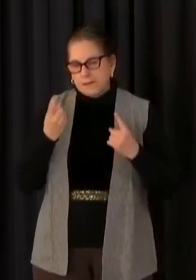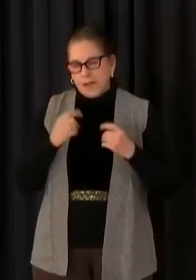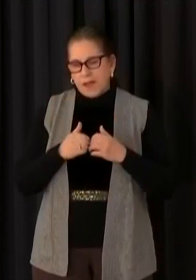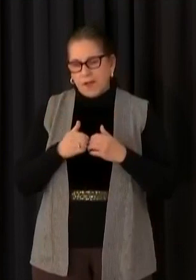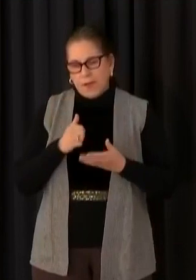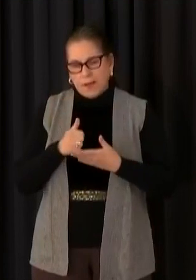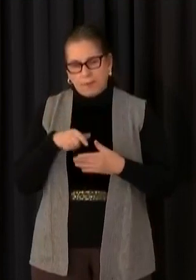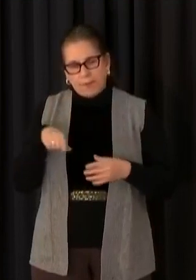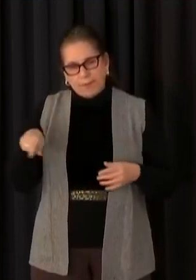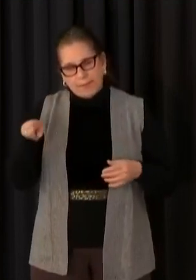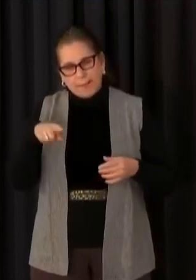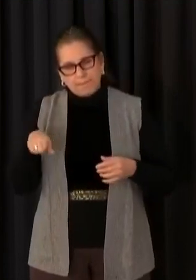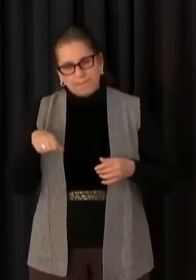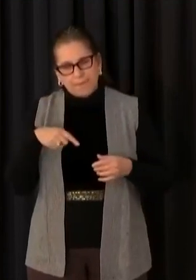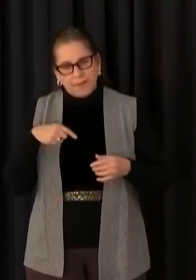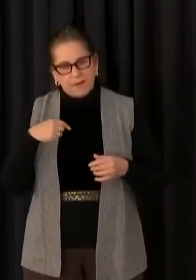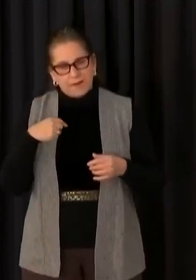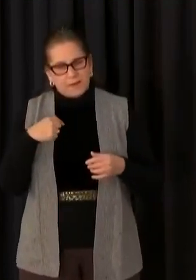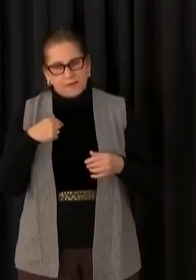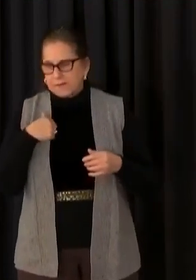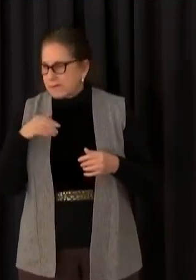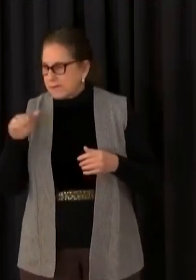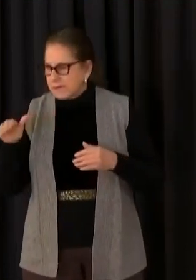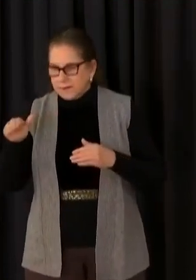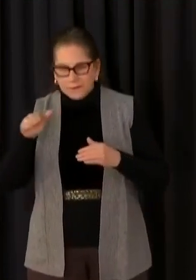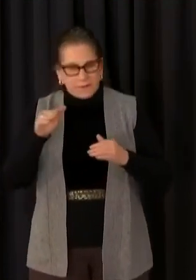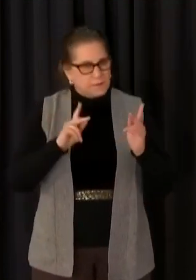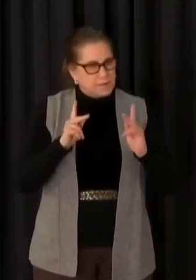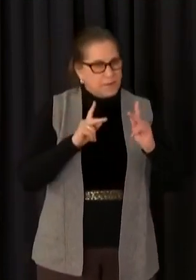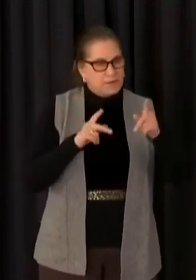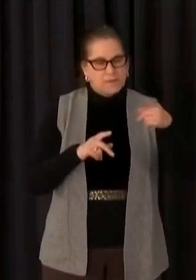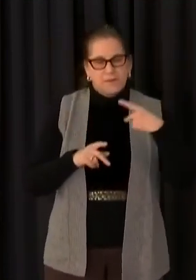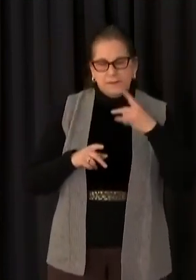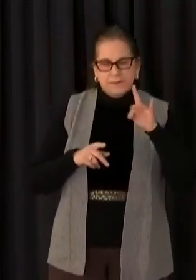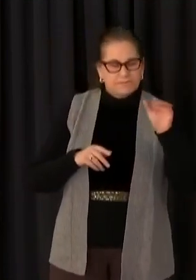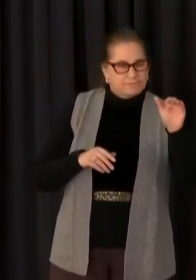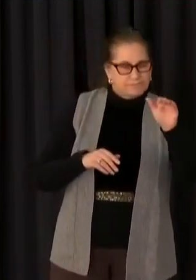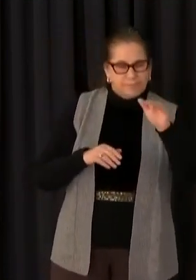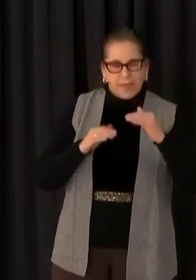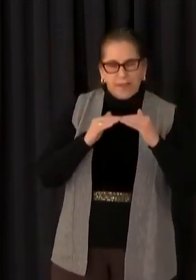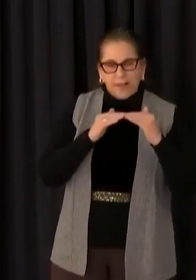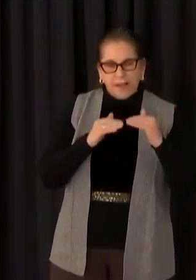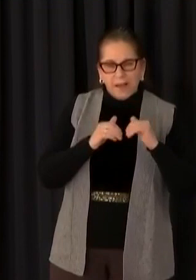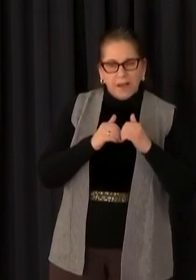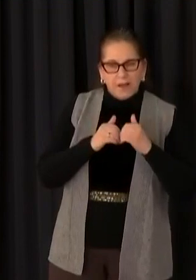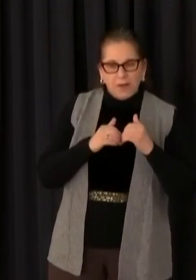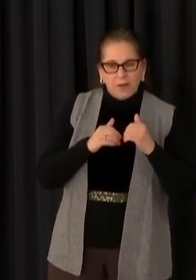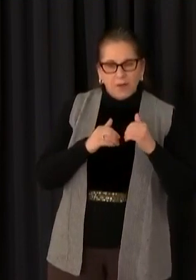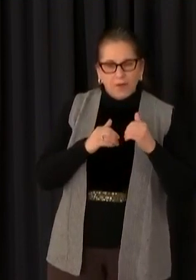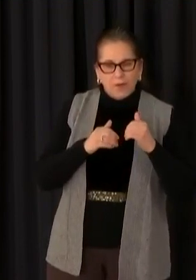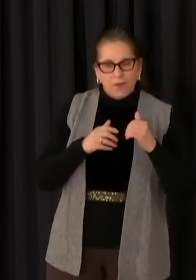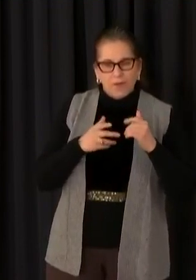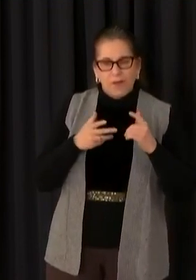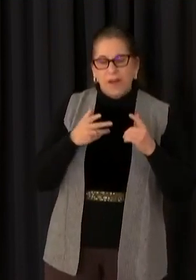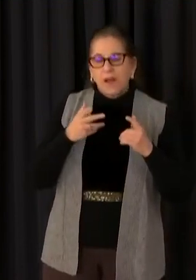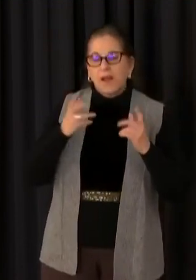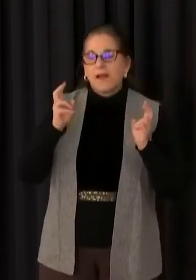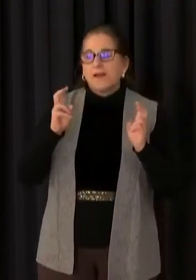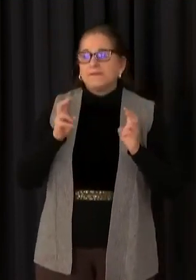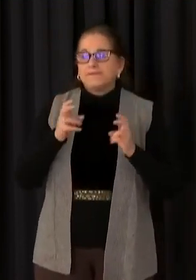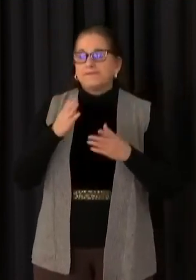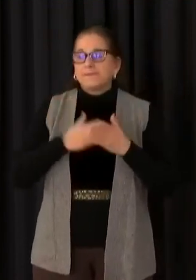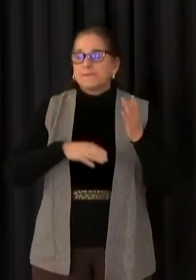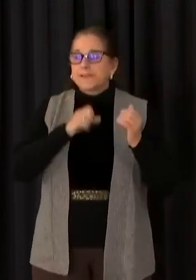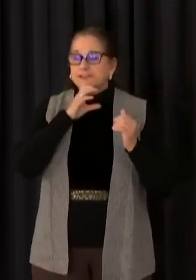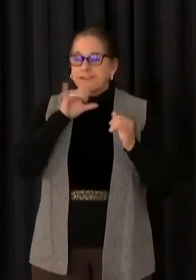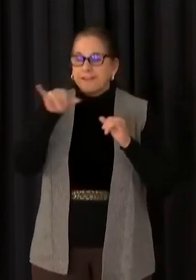and we've discussed this with our colleagues in other cities. There are some limitations when we talk about homebound seniors